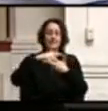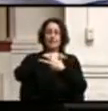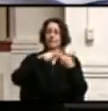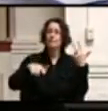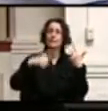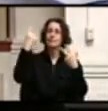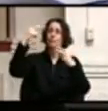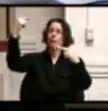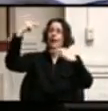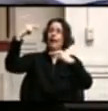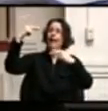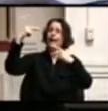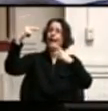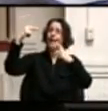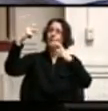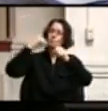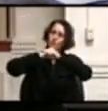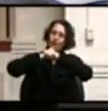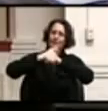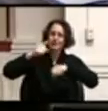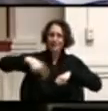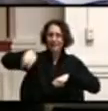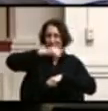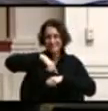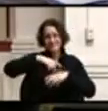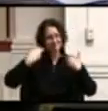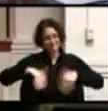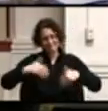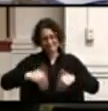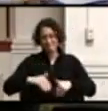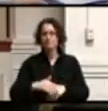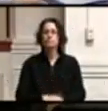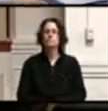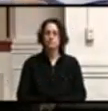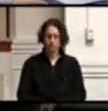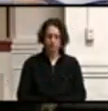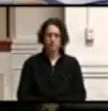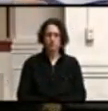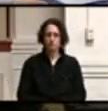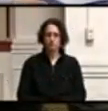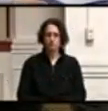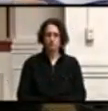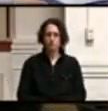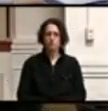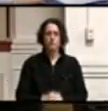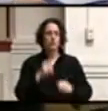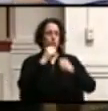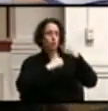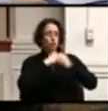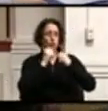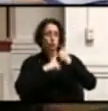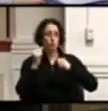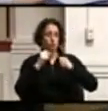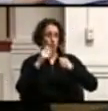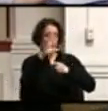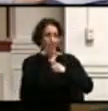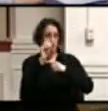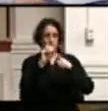news. So, and then lastly, we have received an estimate from our construction manager,